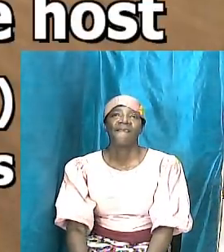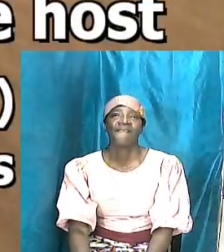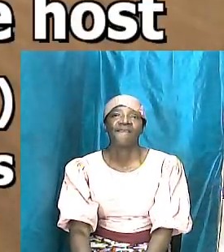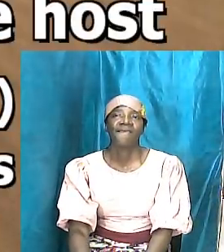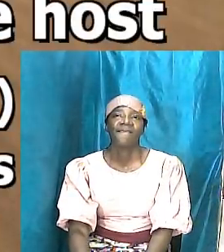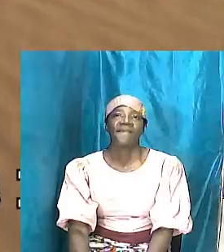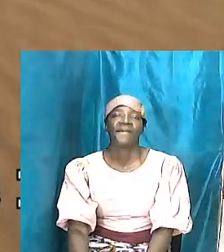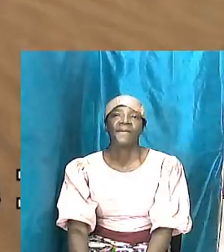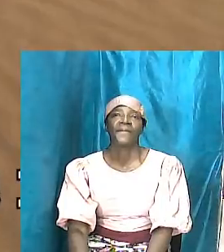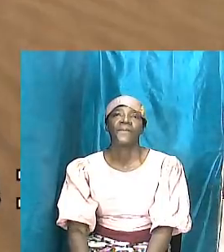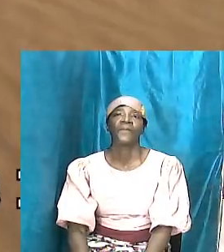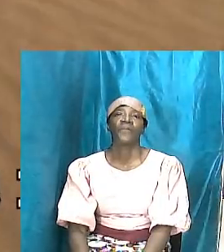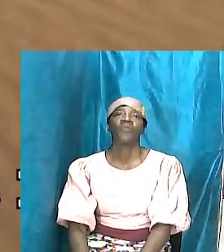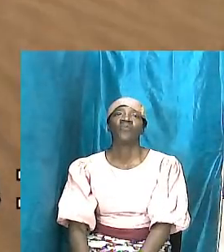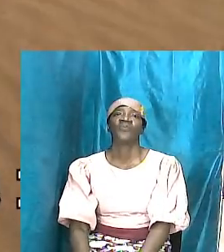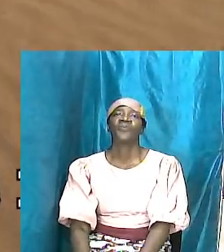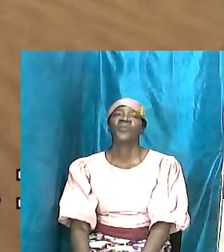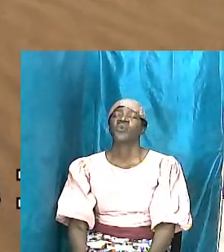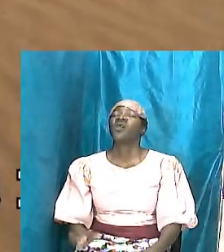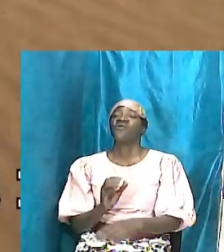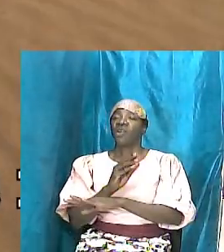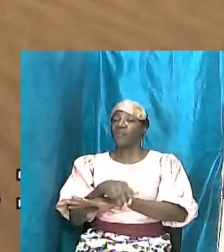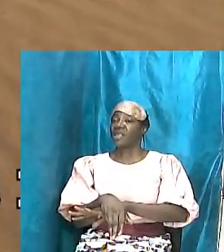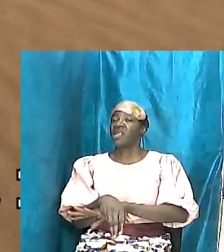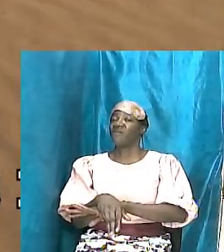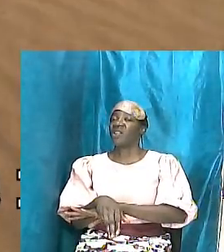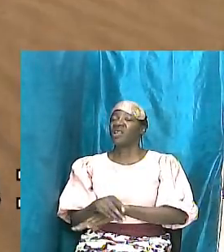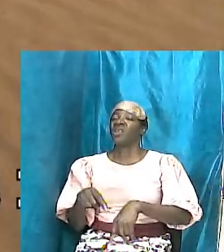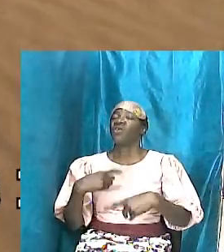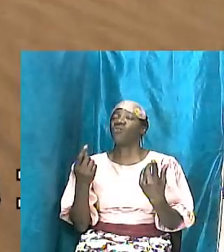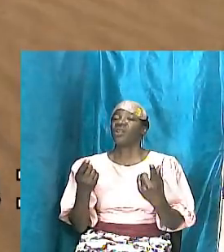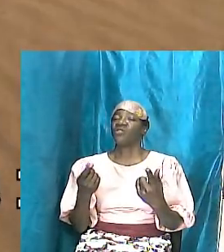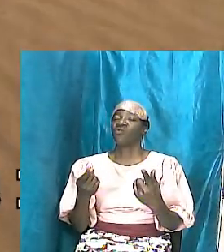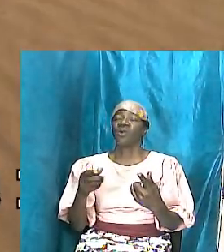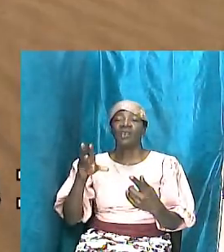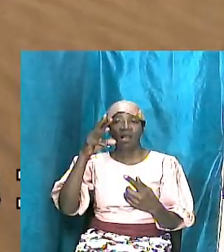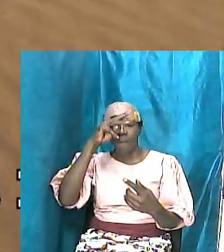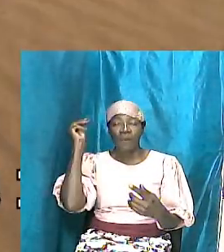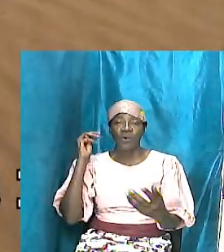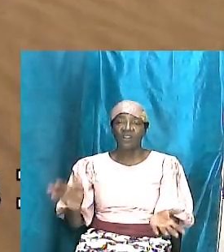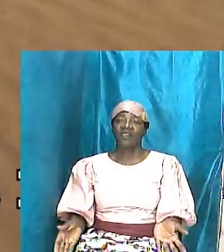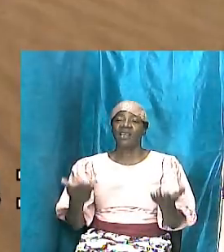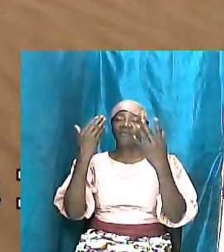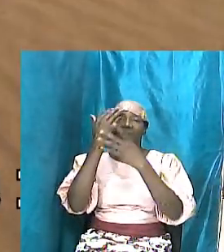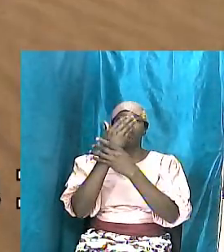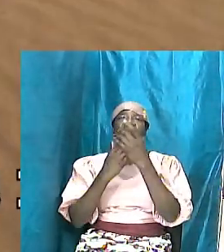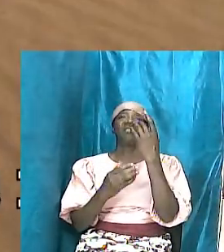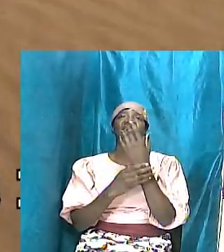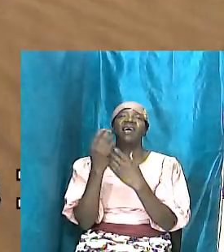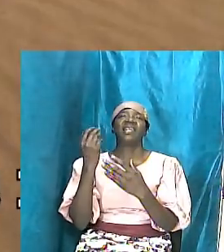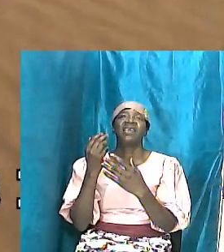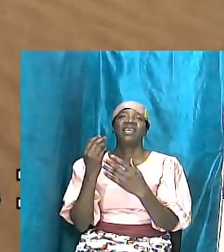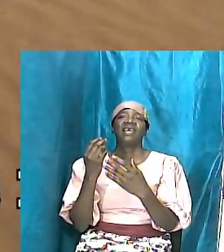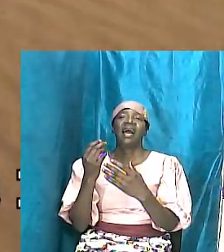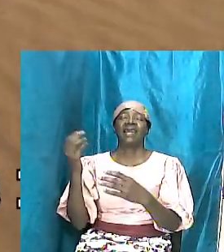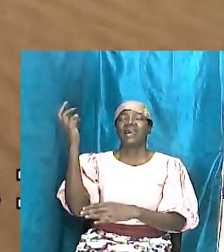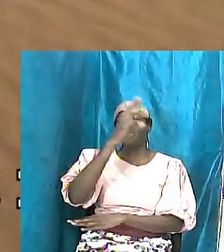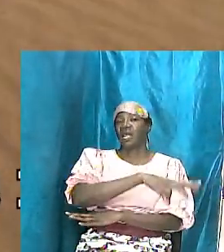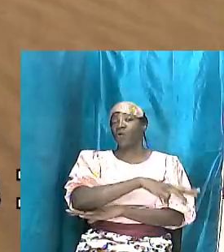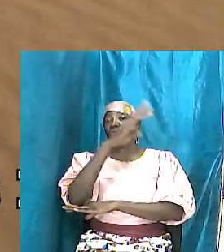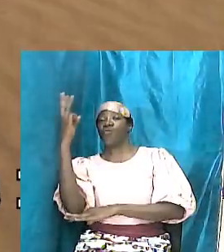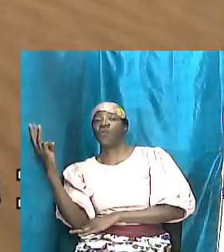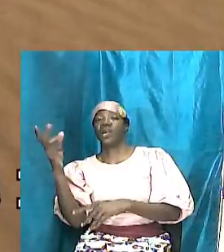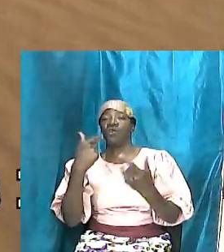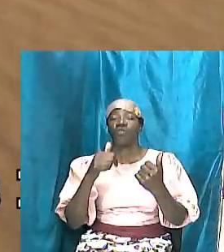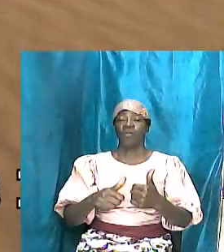time, they were going through until Moses lifted up his hand and the east wind came and